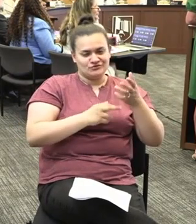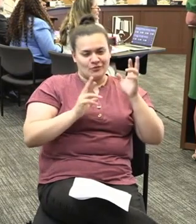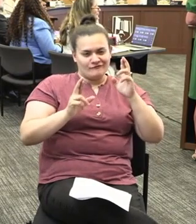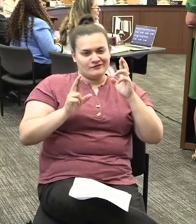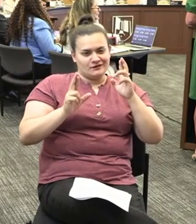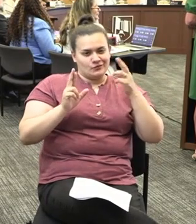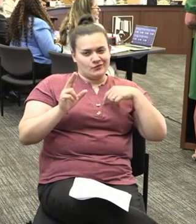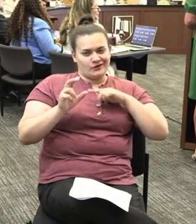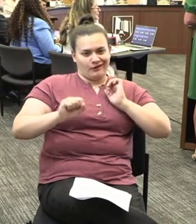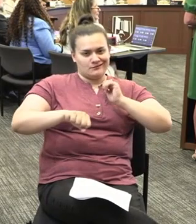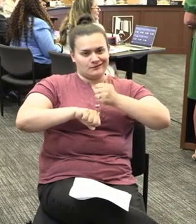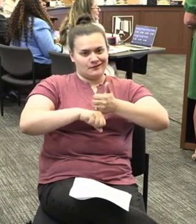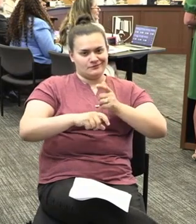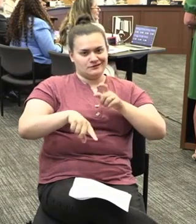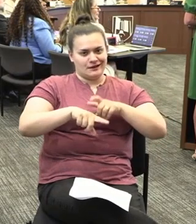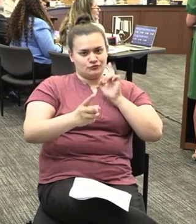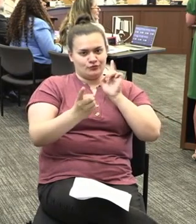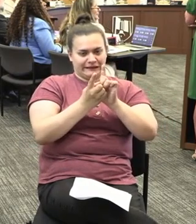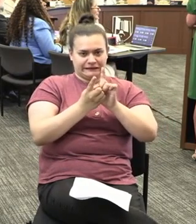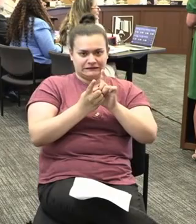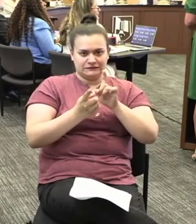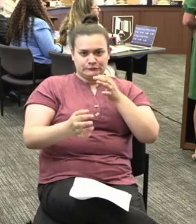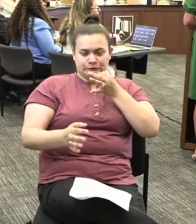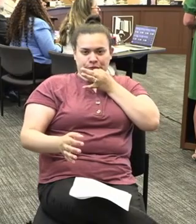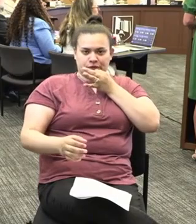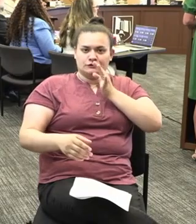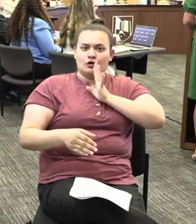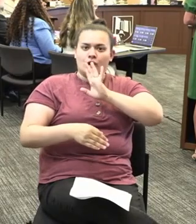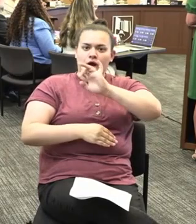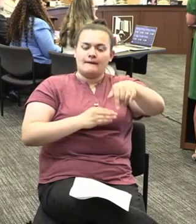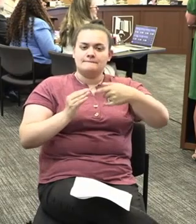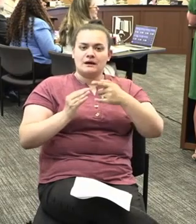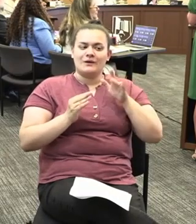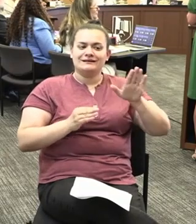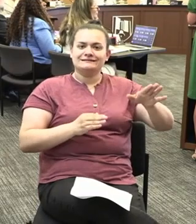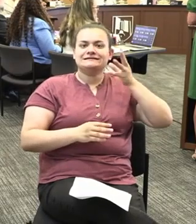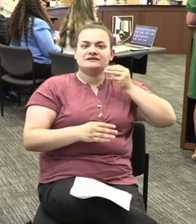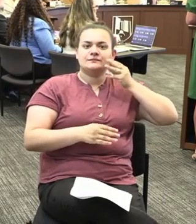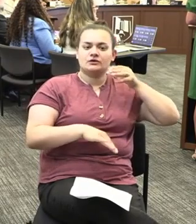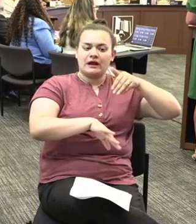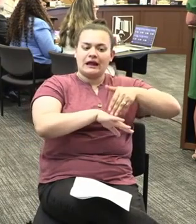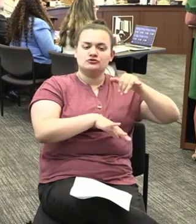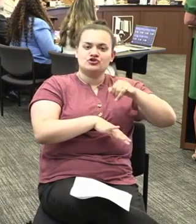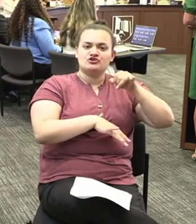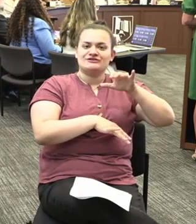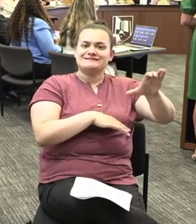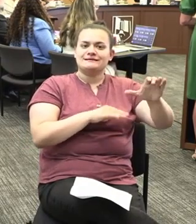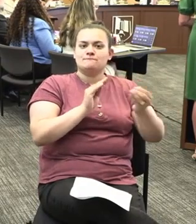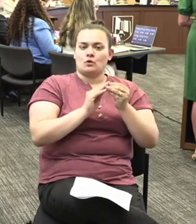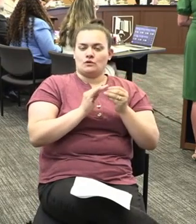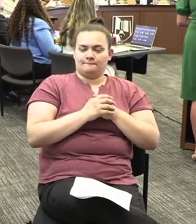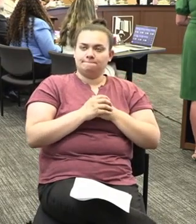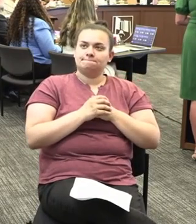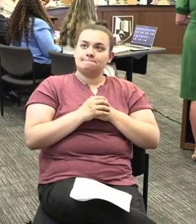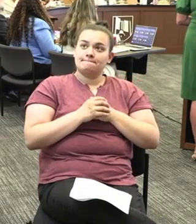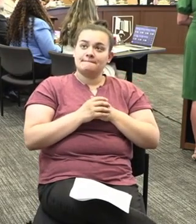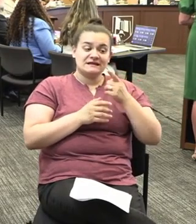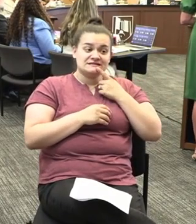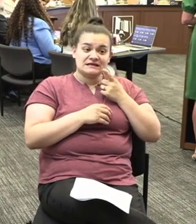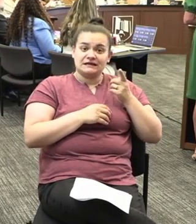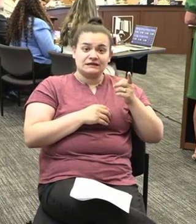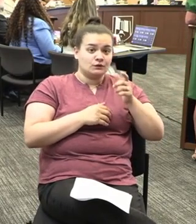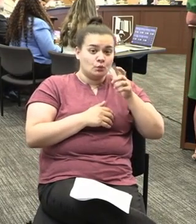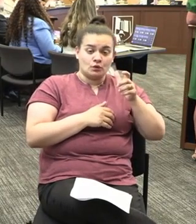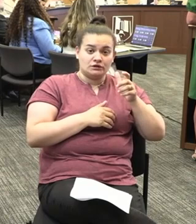we can set up a time to meet pretty soon and talk about his experience at JJC a little bit more. He said he wouldn't have